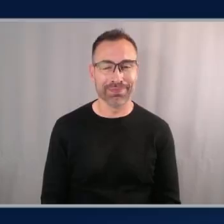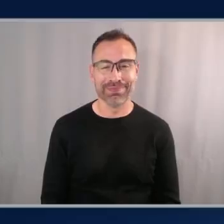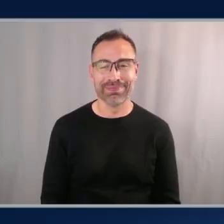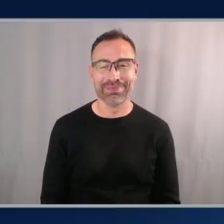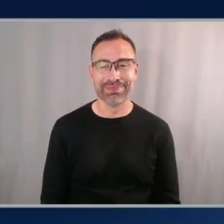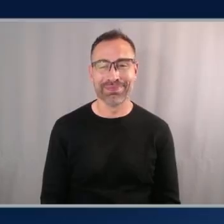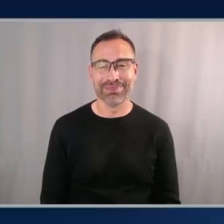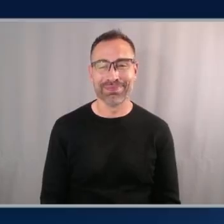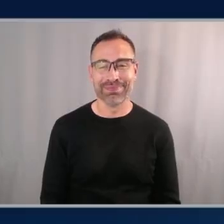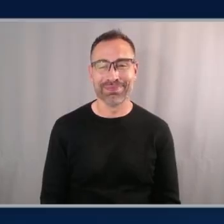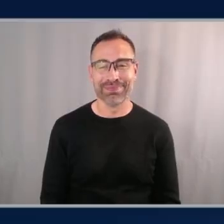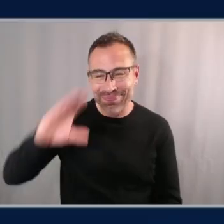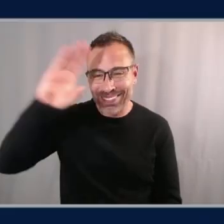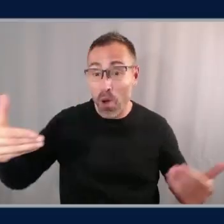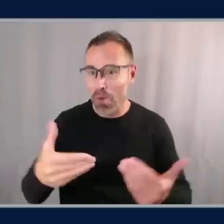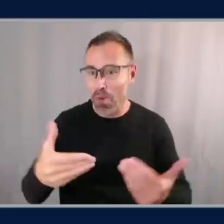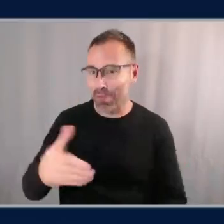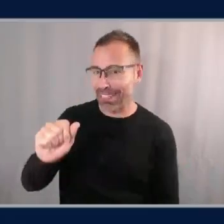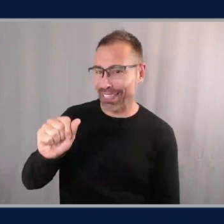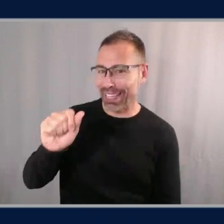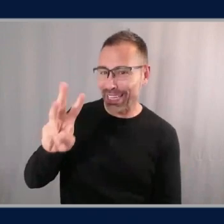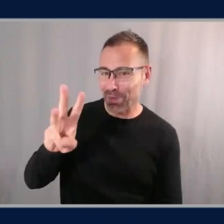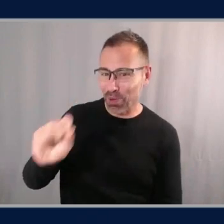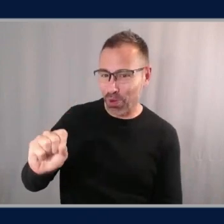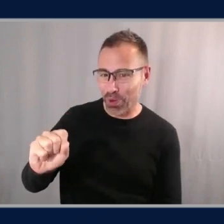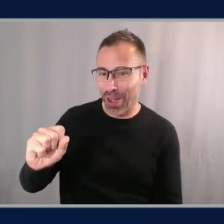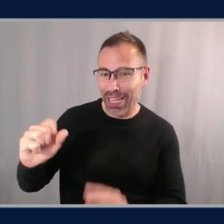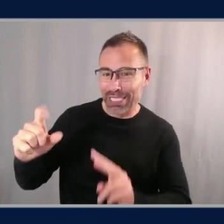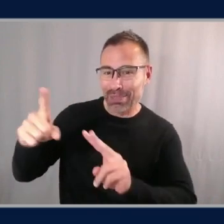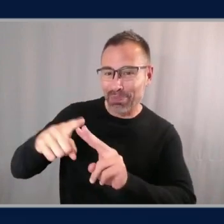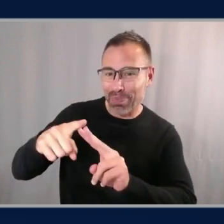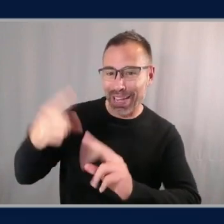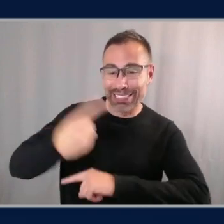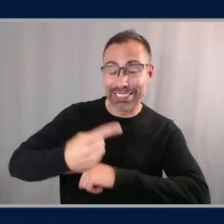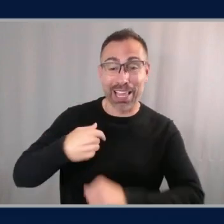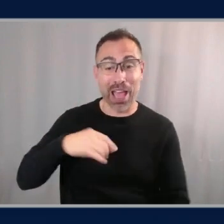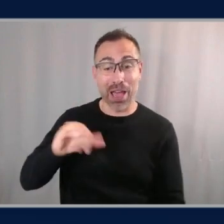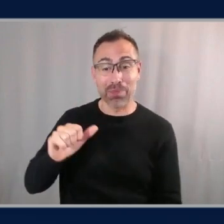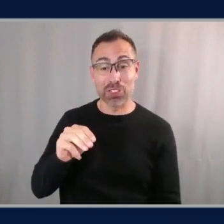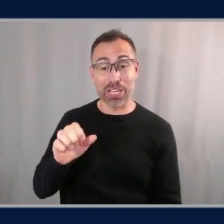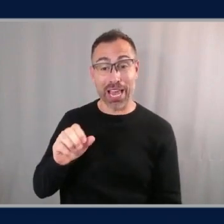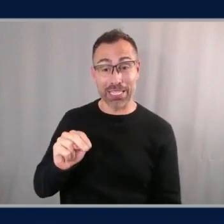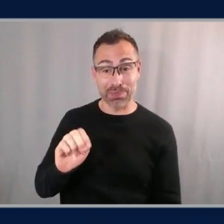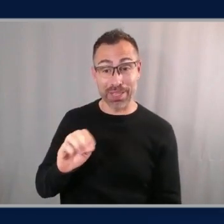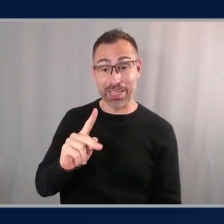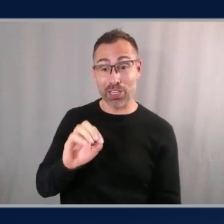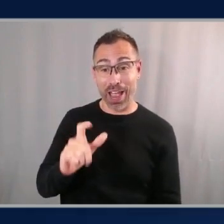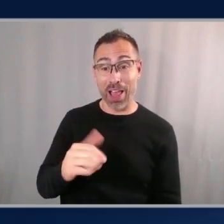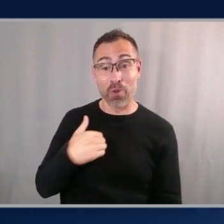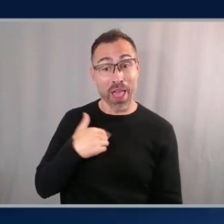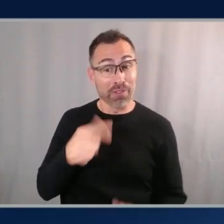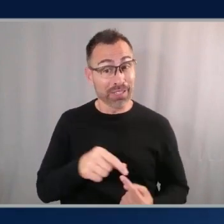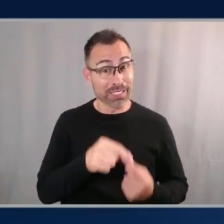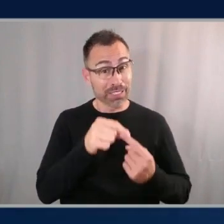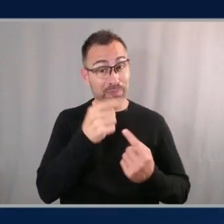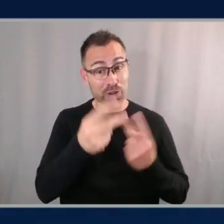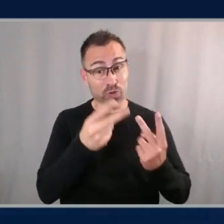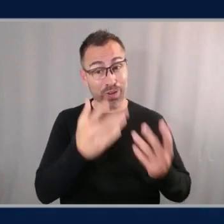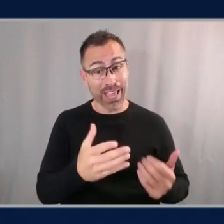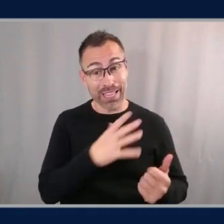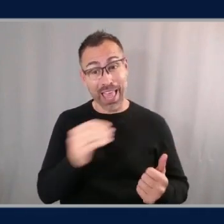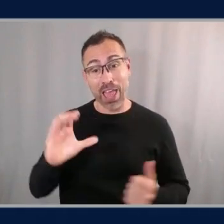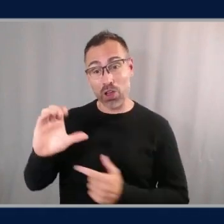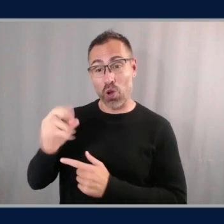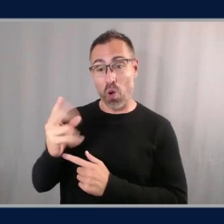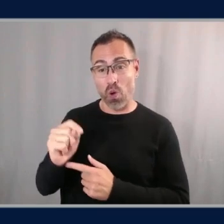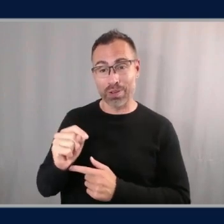Welcome back to AWS Pi Day. I'm Jasmine Kiles, and I'm joined here with a special guest along with my co-host. Hi,